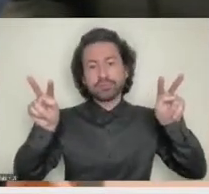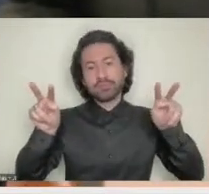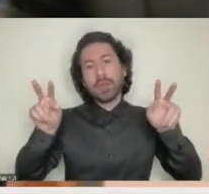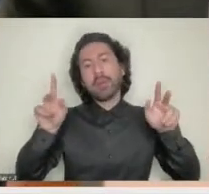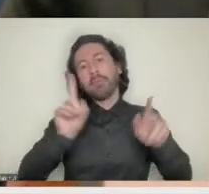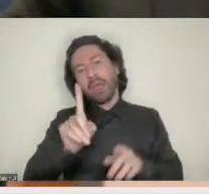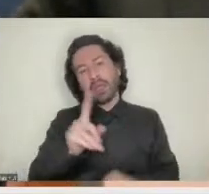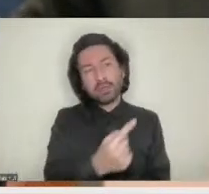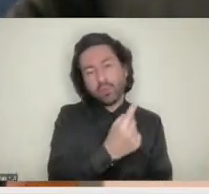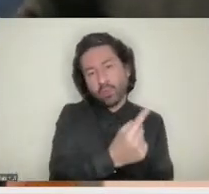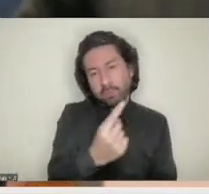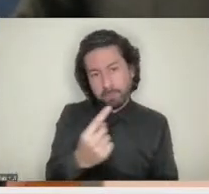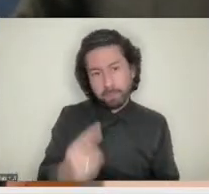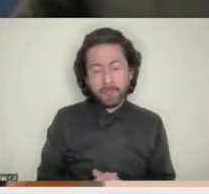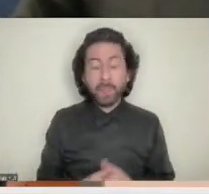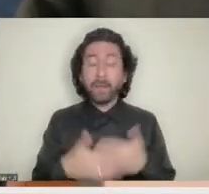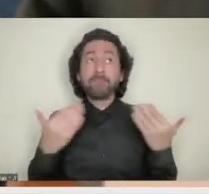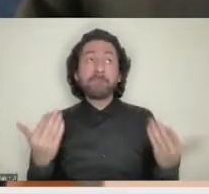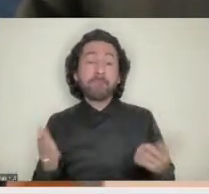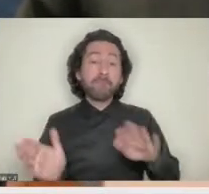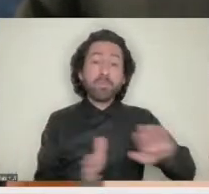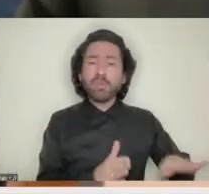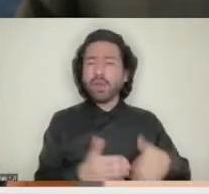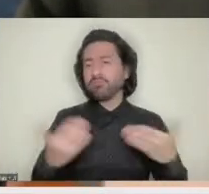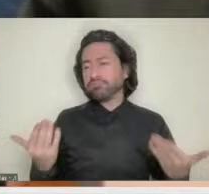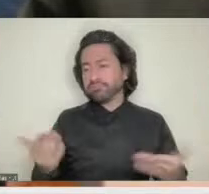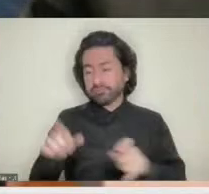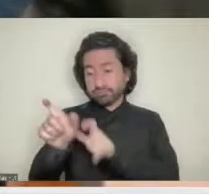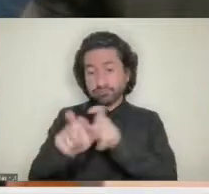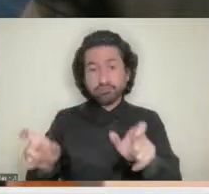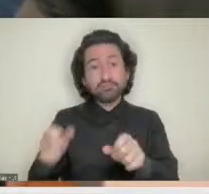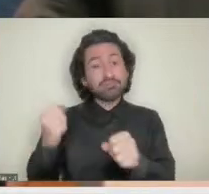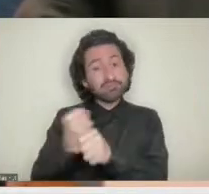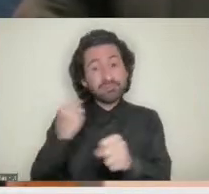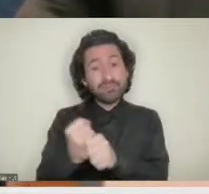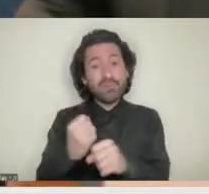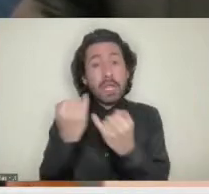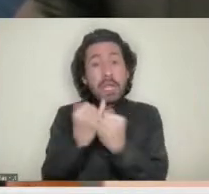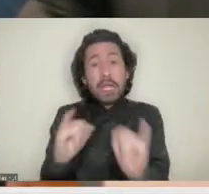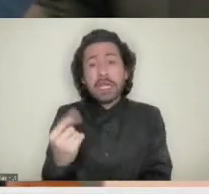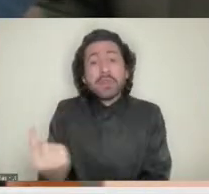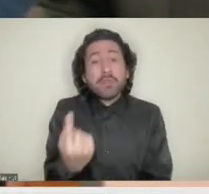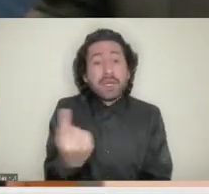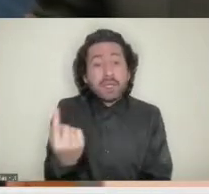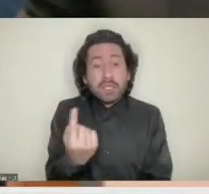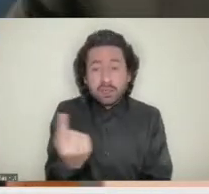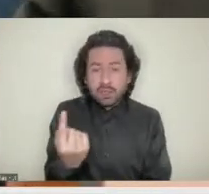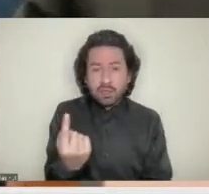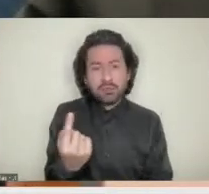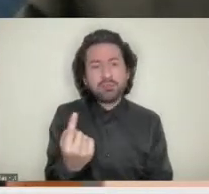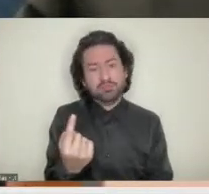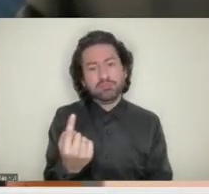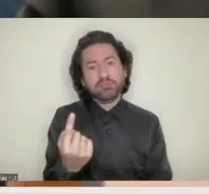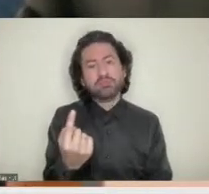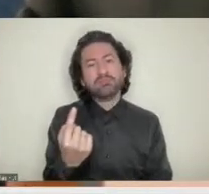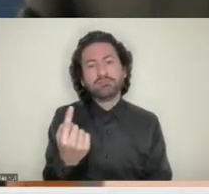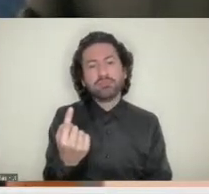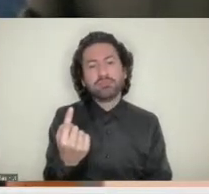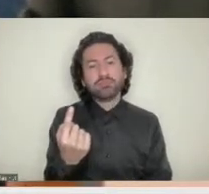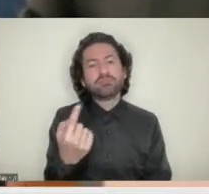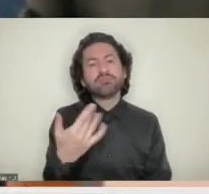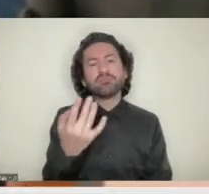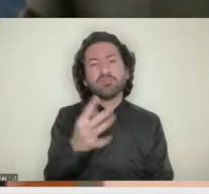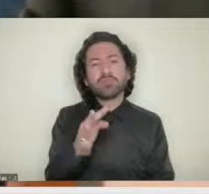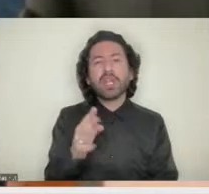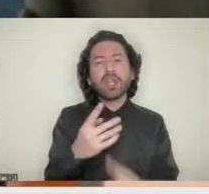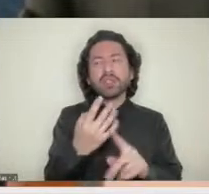on a case-by-case basis. And as to independent workers there, Veronica Marante has been